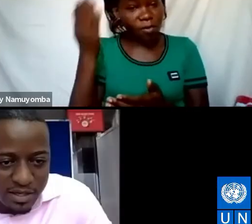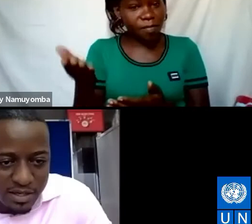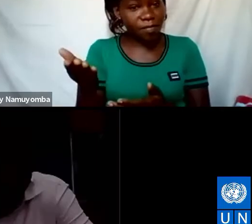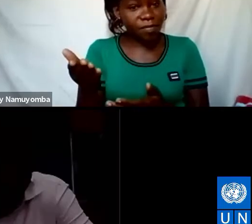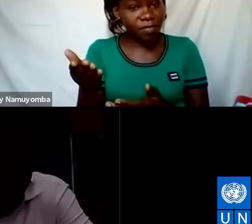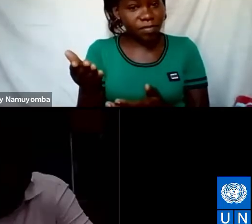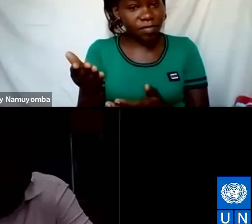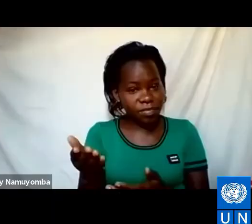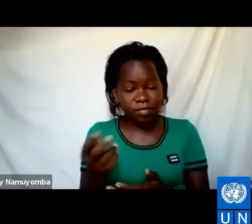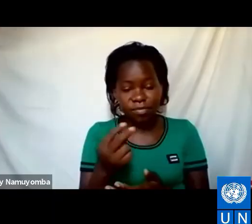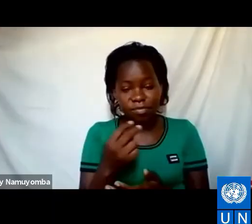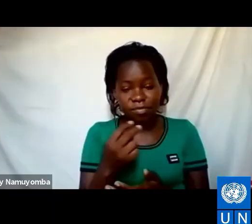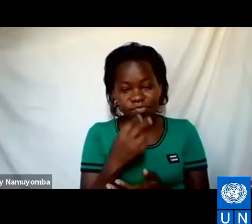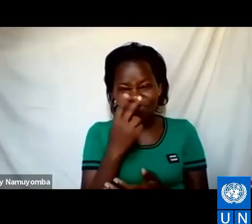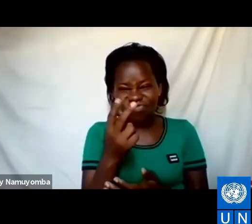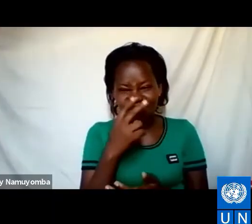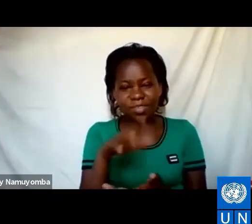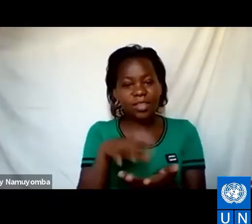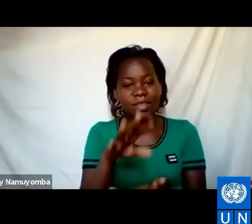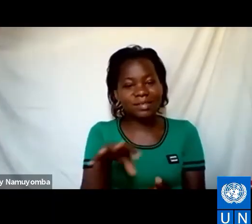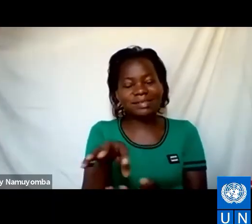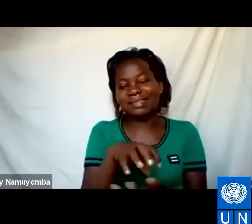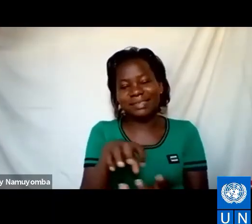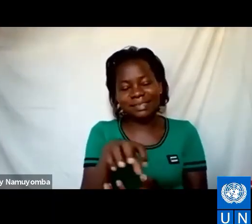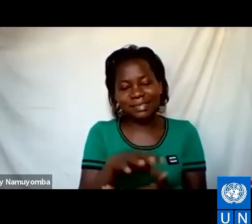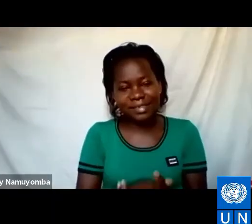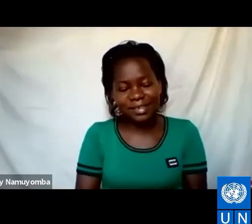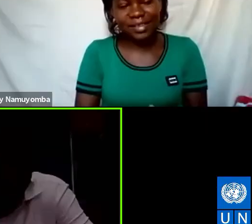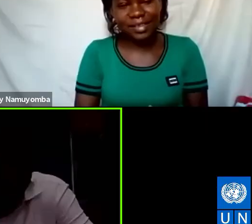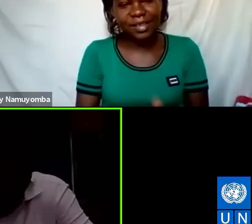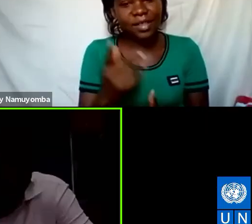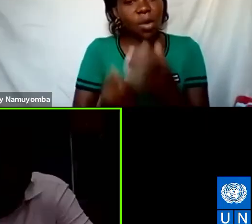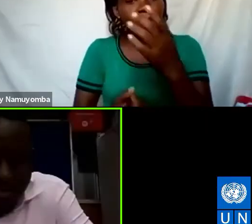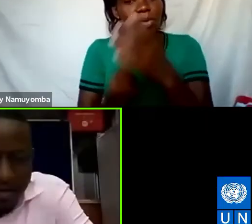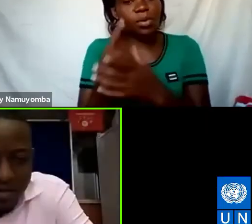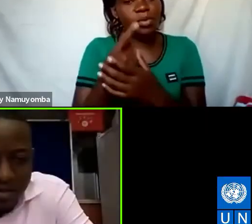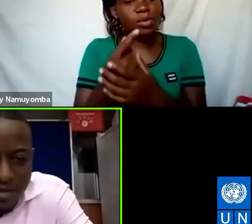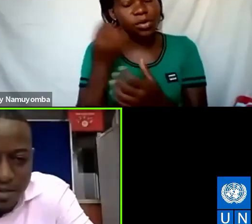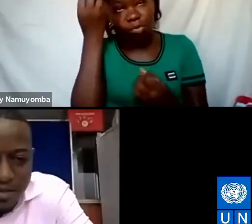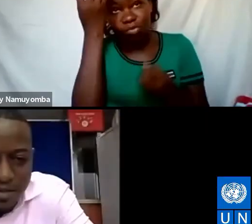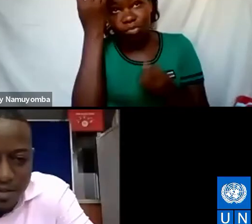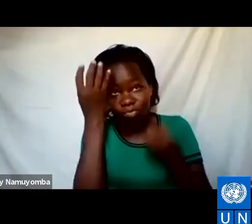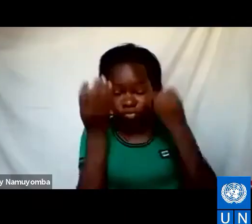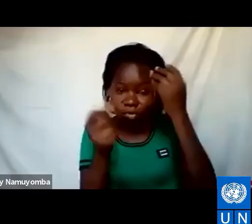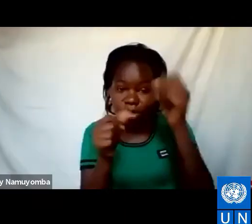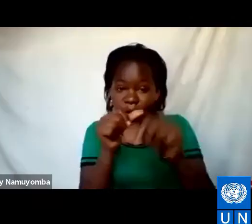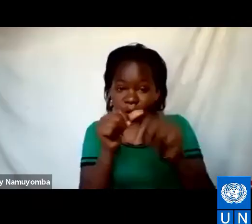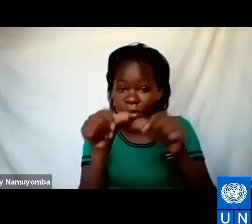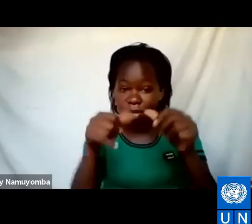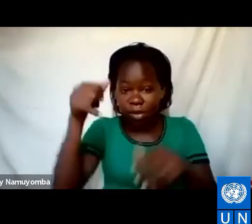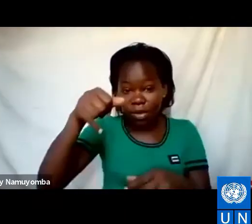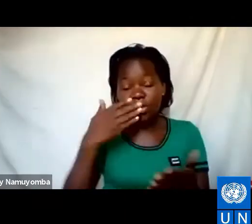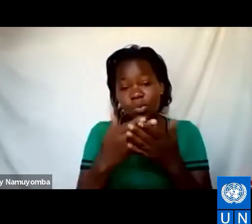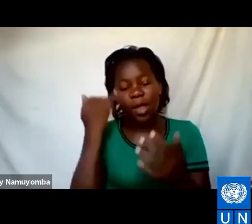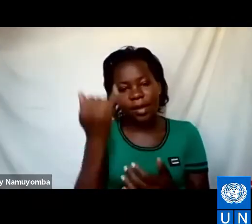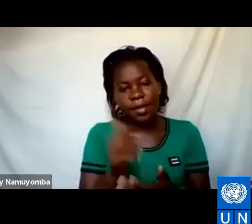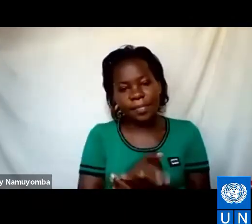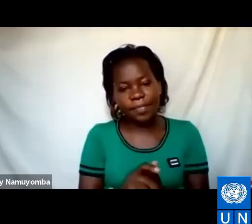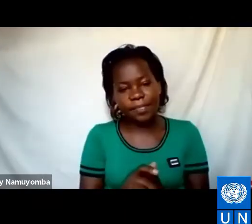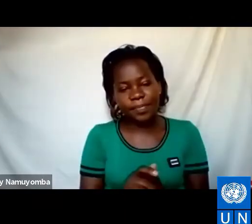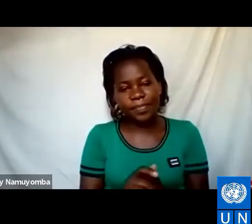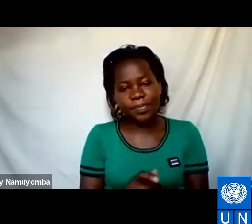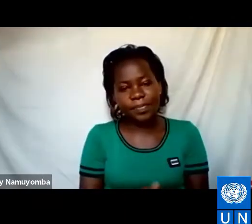come from there can be quite disconcerting. So it's an opportunity to innovate around that. I mean, why not? Relatedly, I